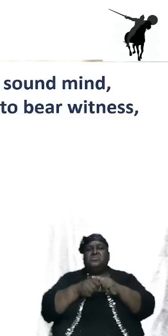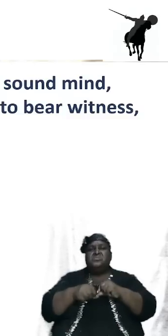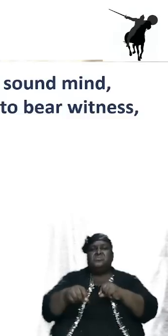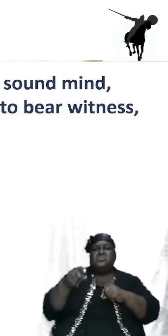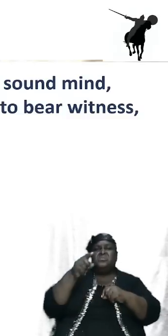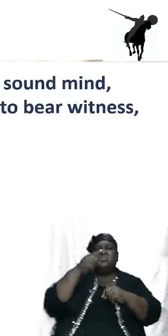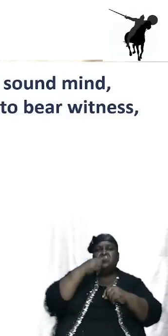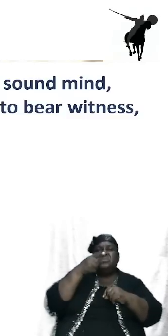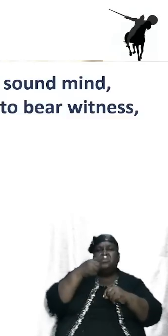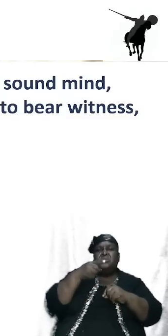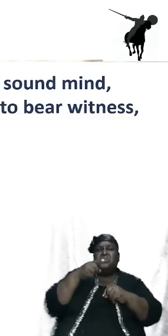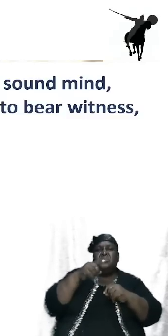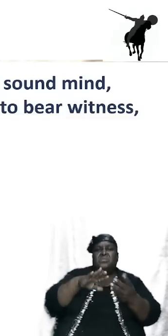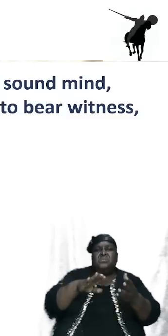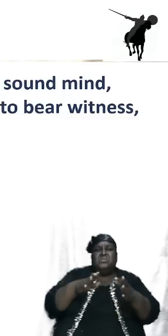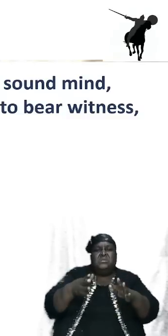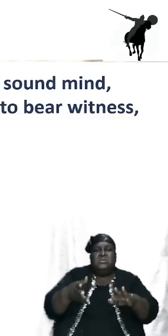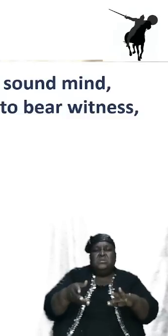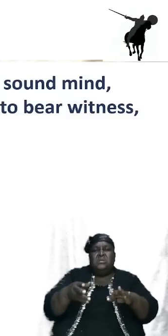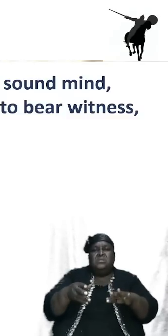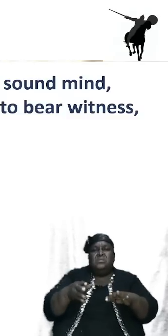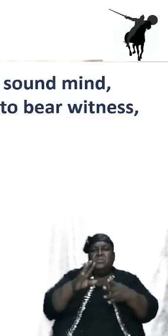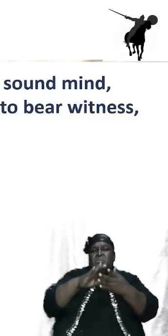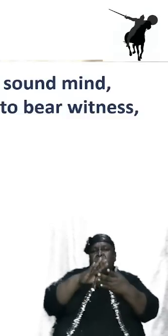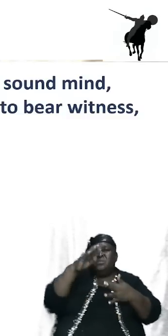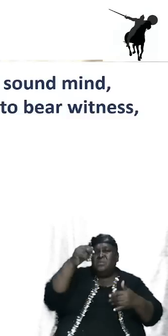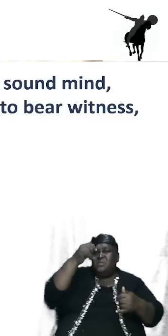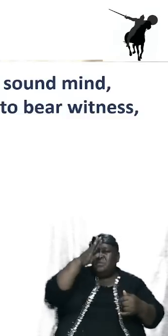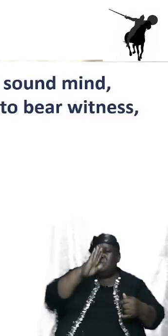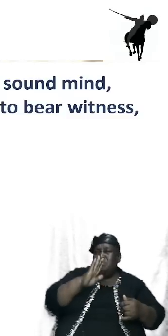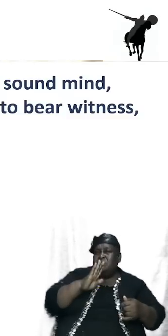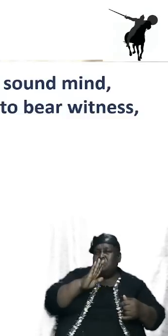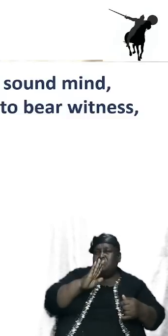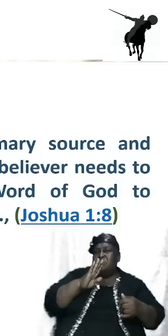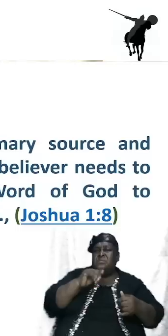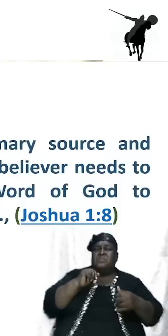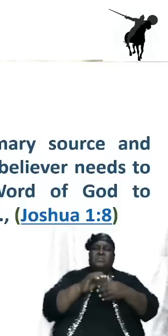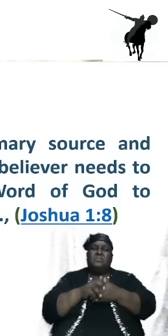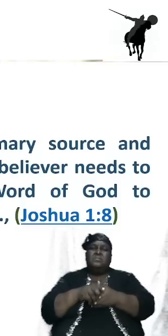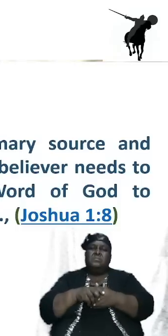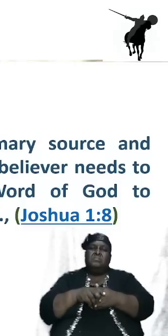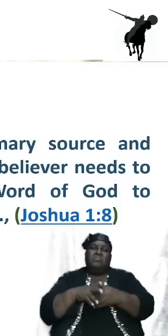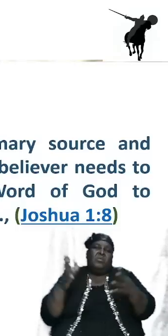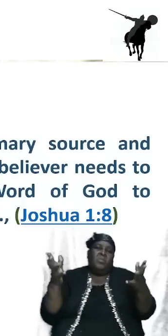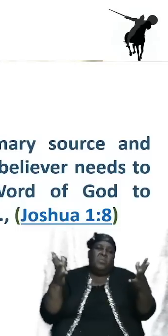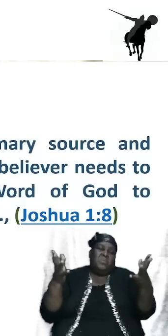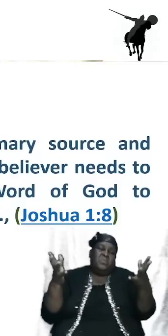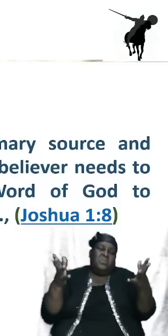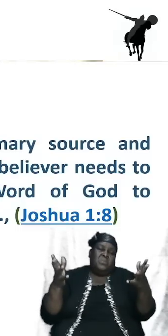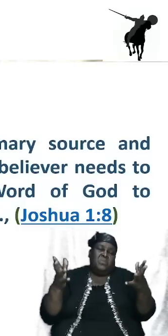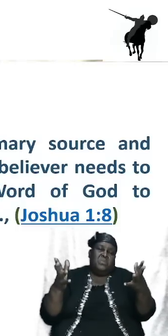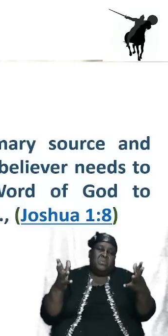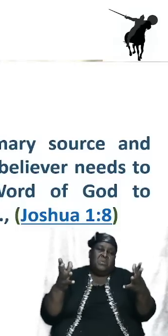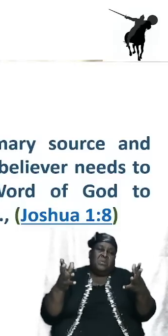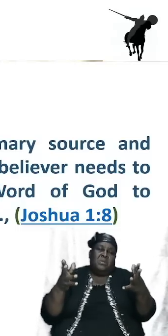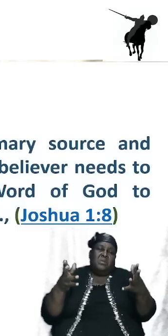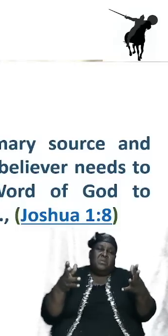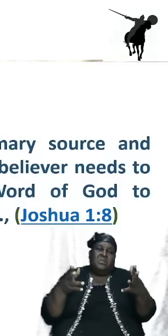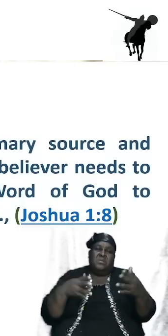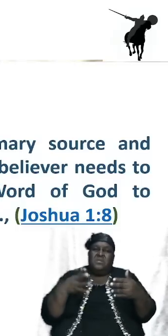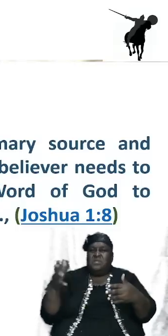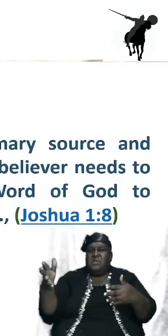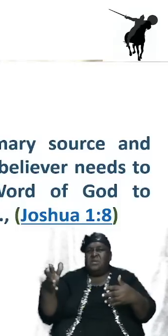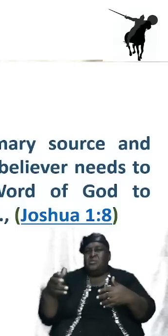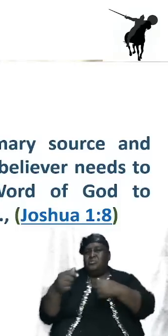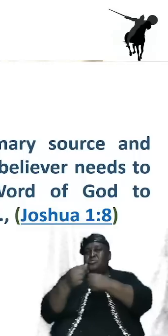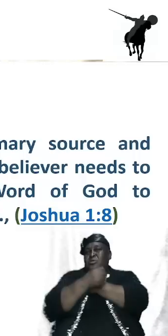a witness. We serve each other and we glorify God. Now, what are the methods for embracing sound